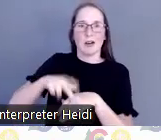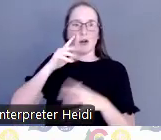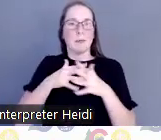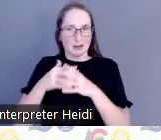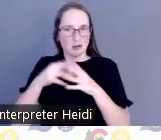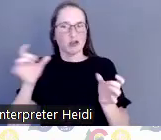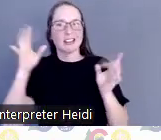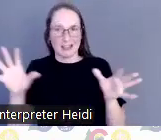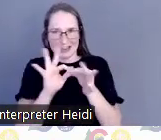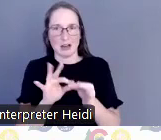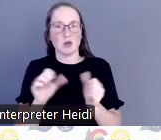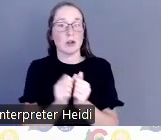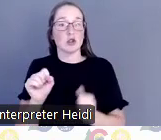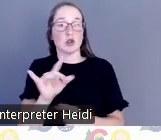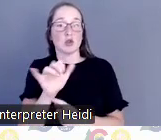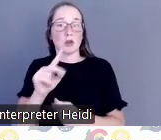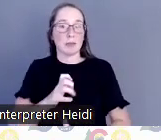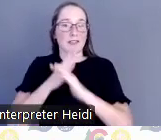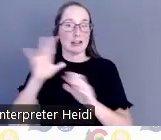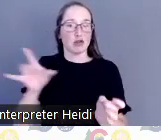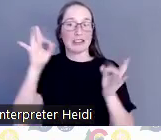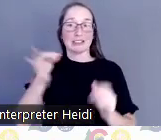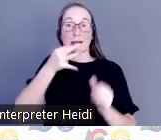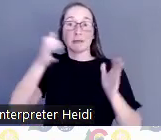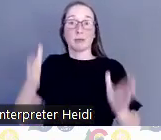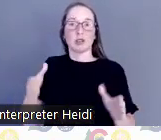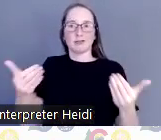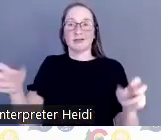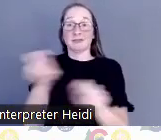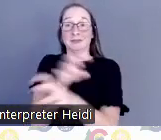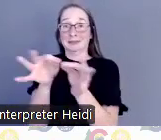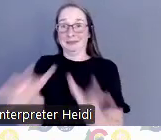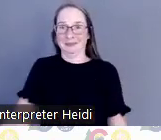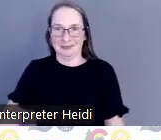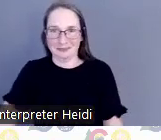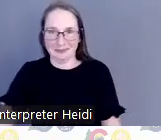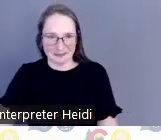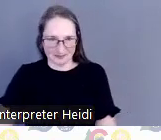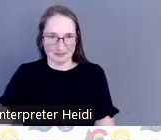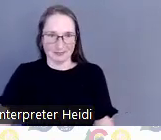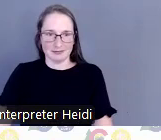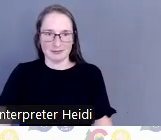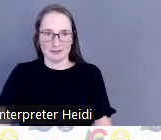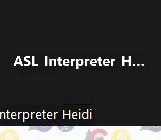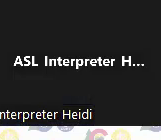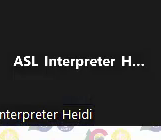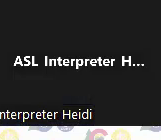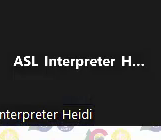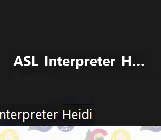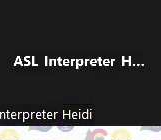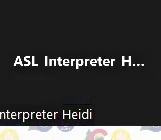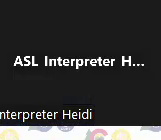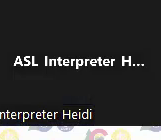crisis to connect with suicide prevention and crisis experts. In preparation for the launch of 988 in Colorado, we passed Senate